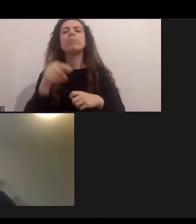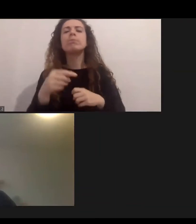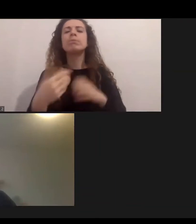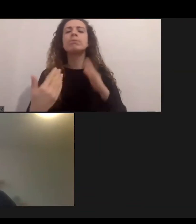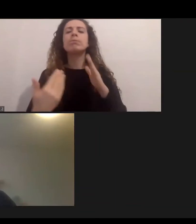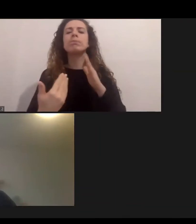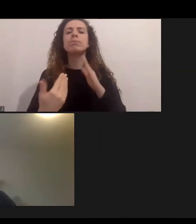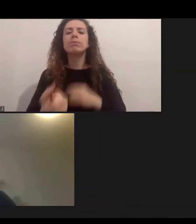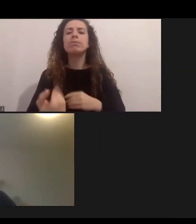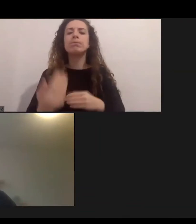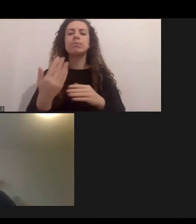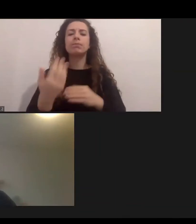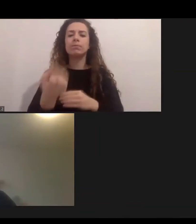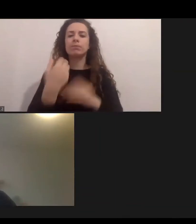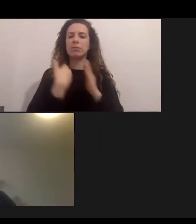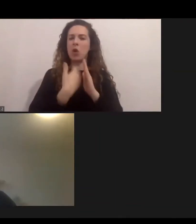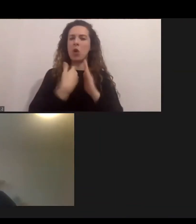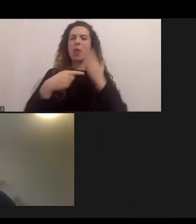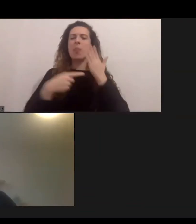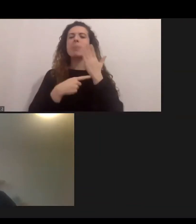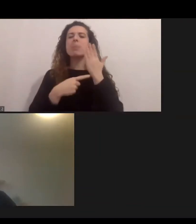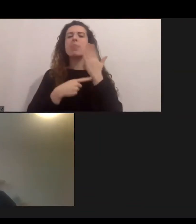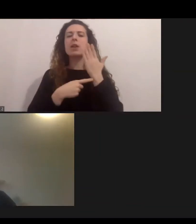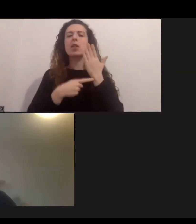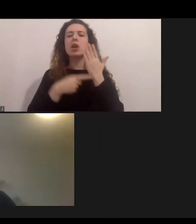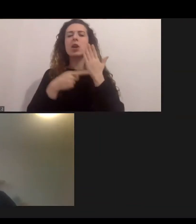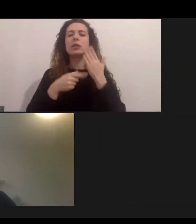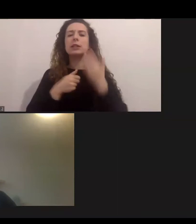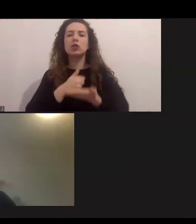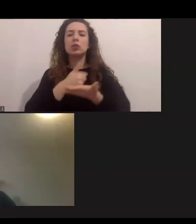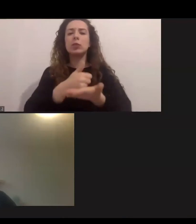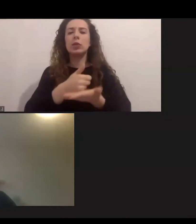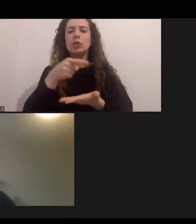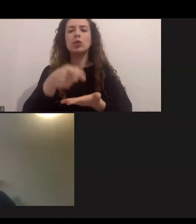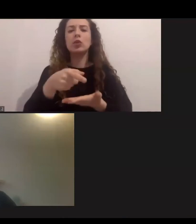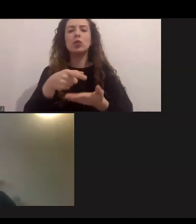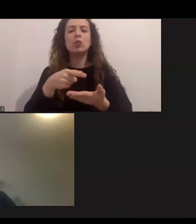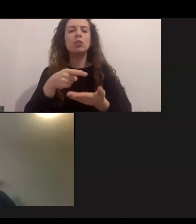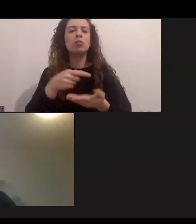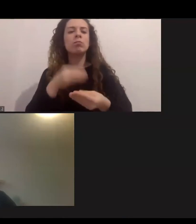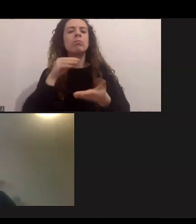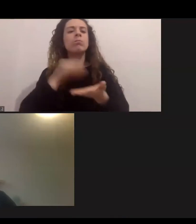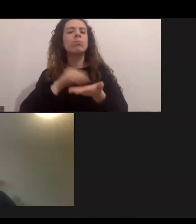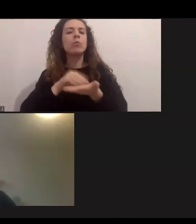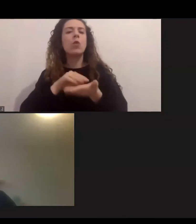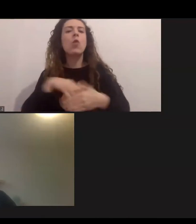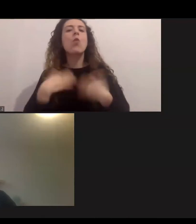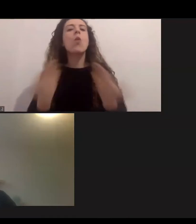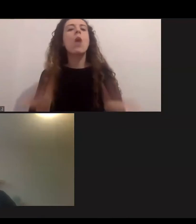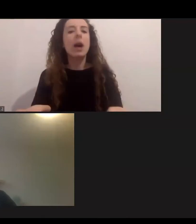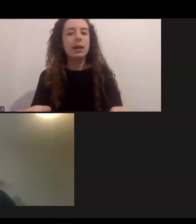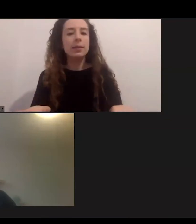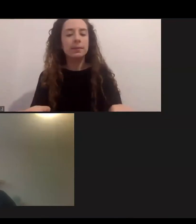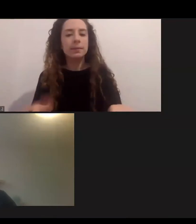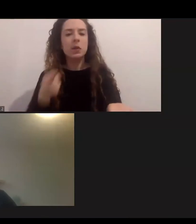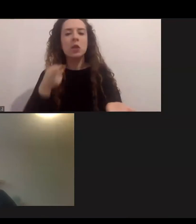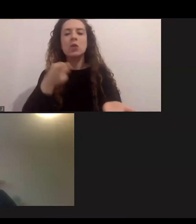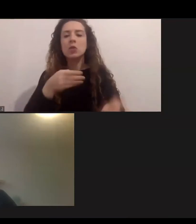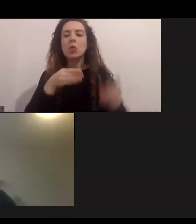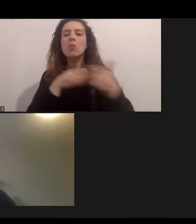personal communication with a teacher when you really don't have when you have